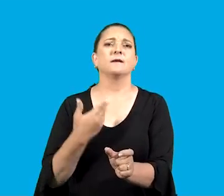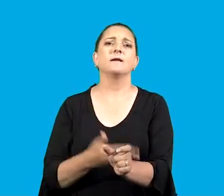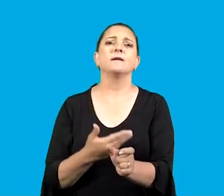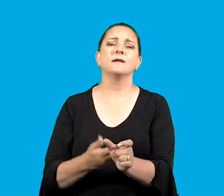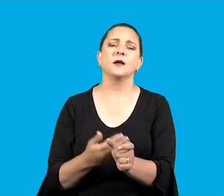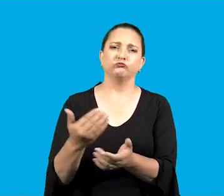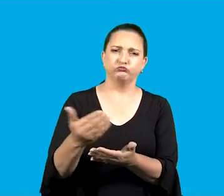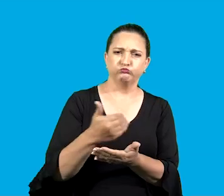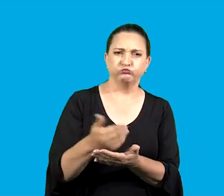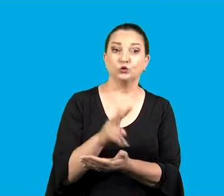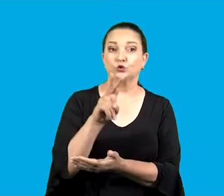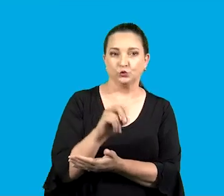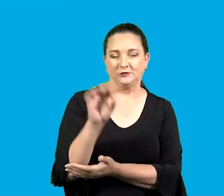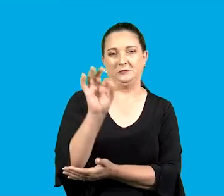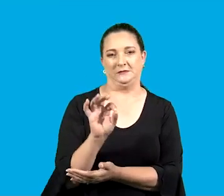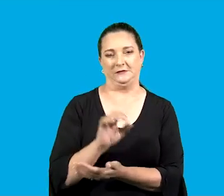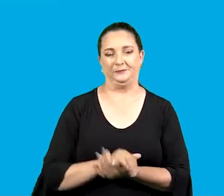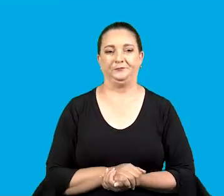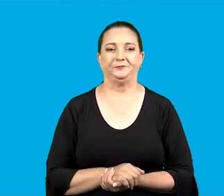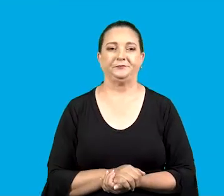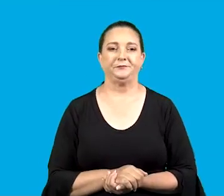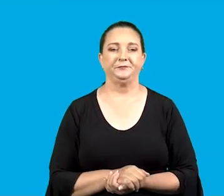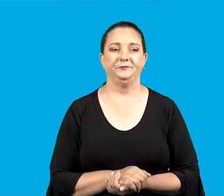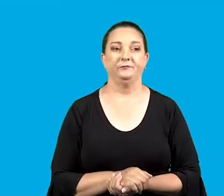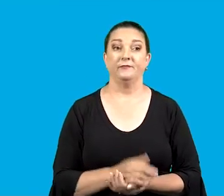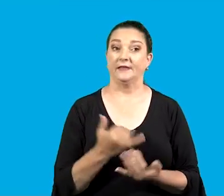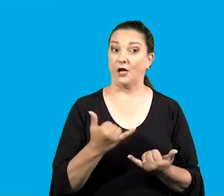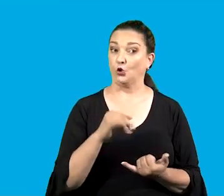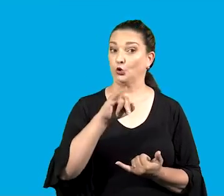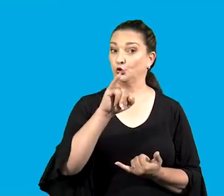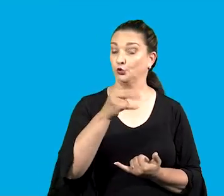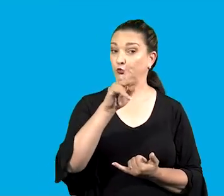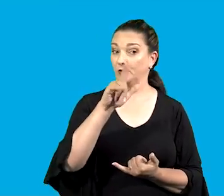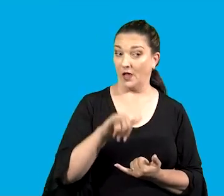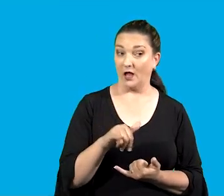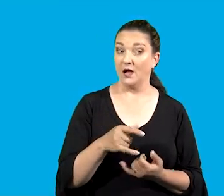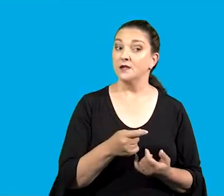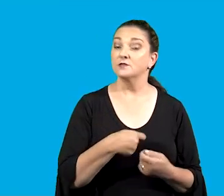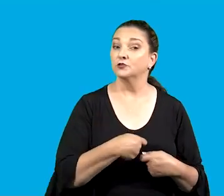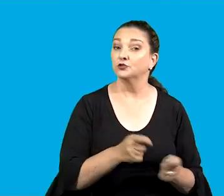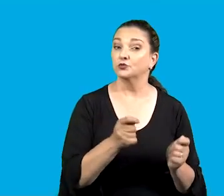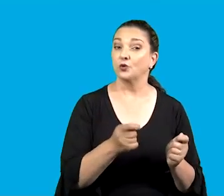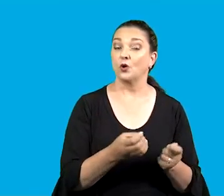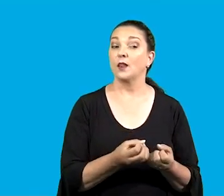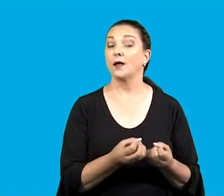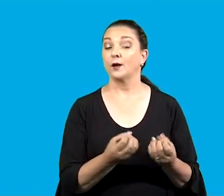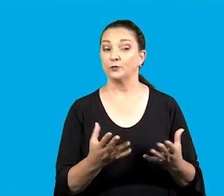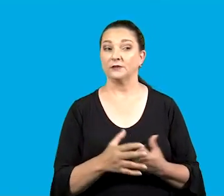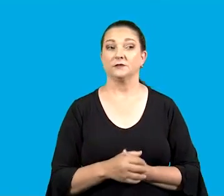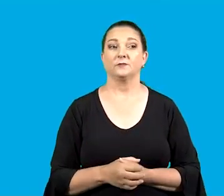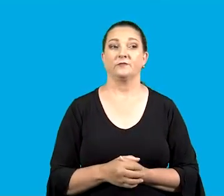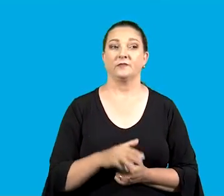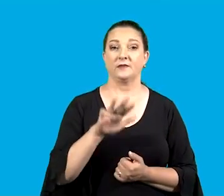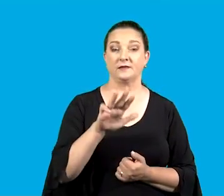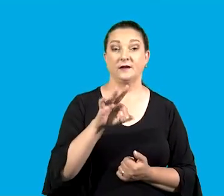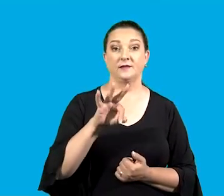collect in July 20%. So I come here, then I'll now say, in July, how much were the credit sales?